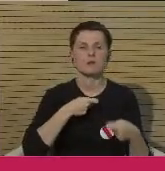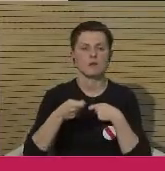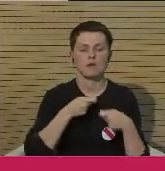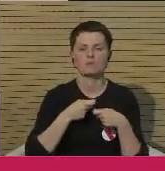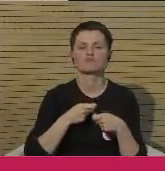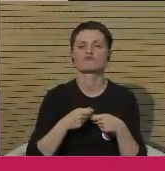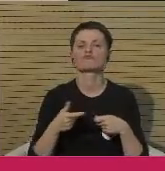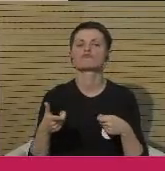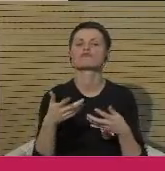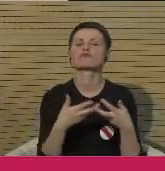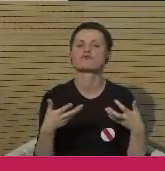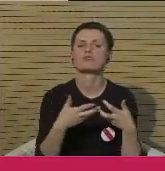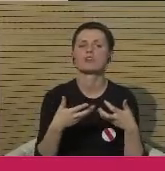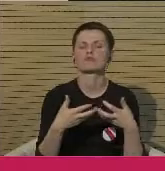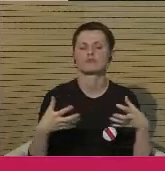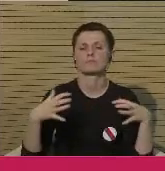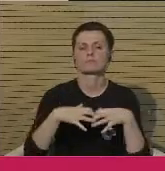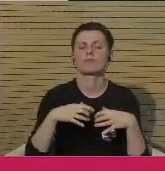environmentalists are